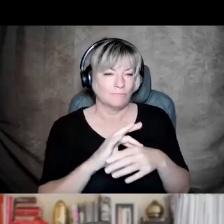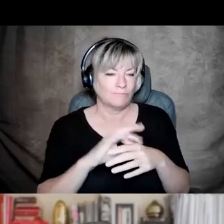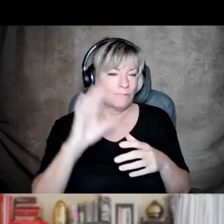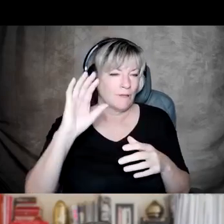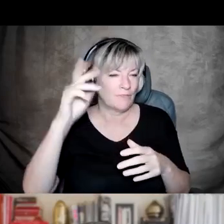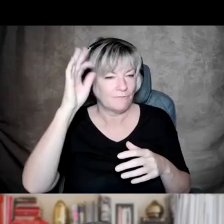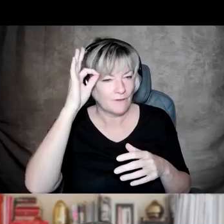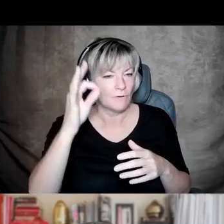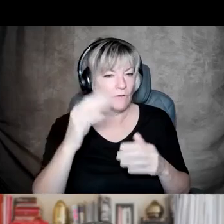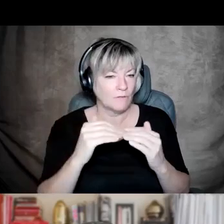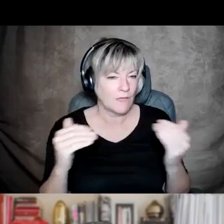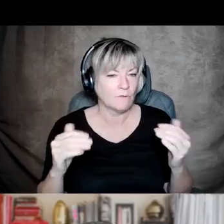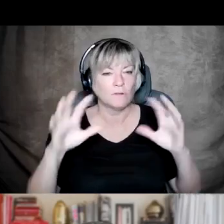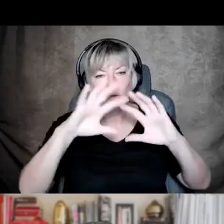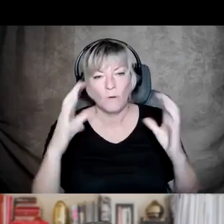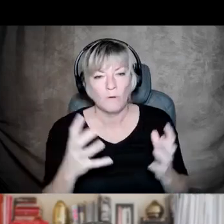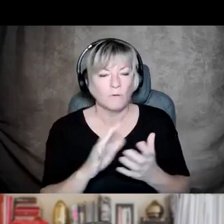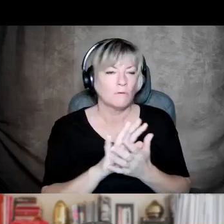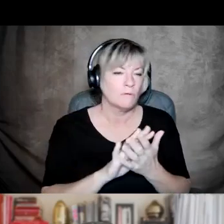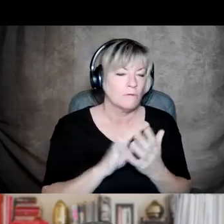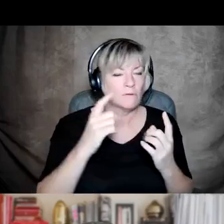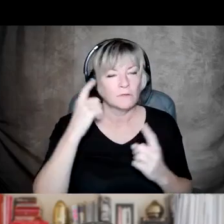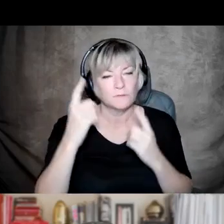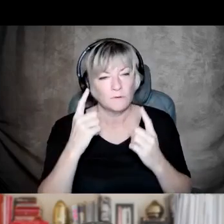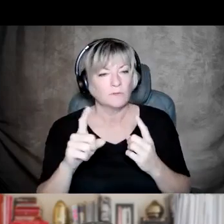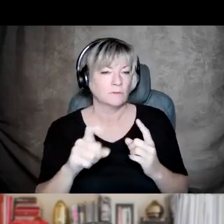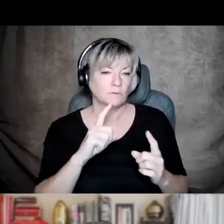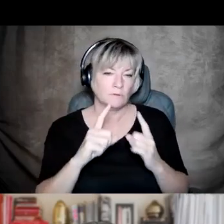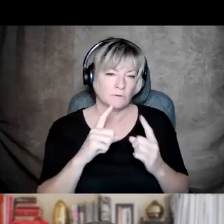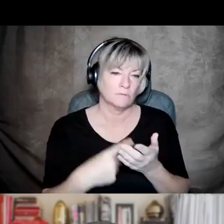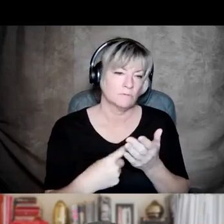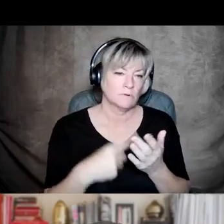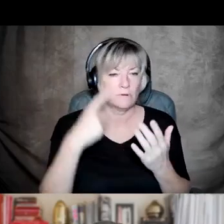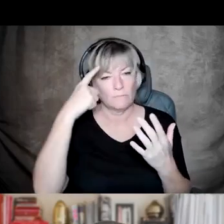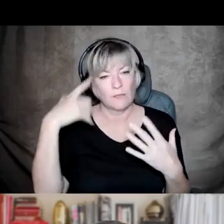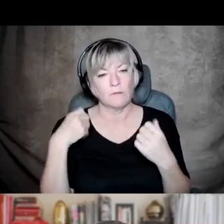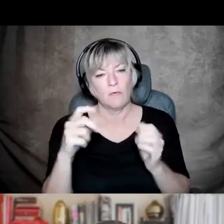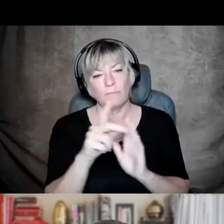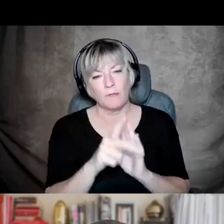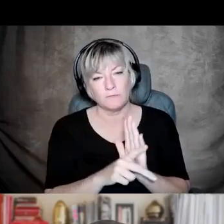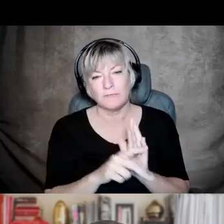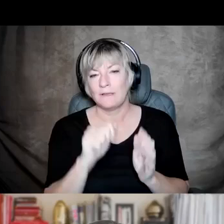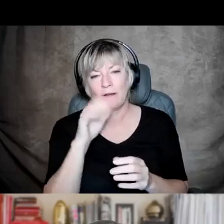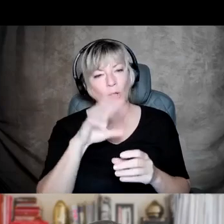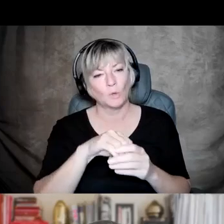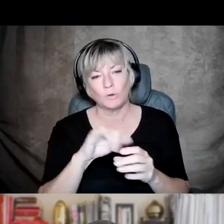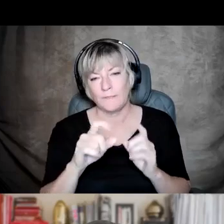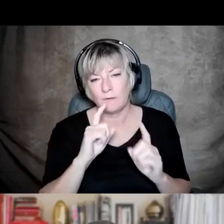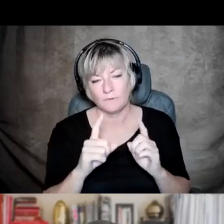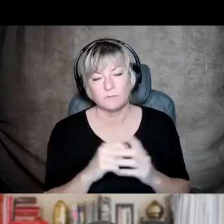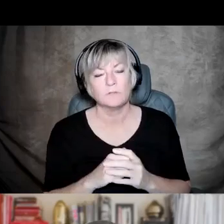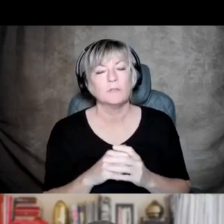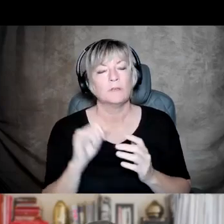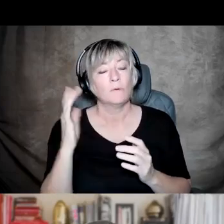or the holistic or nuanced considerations that you need to be talking about when you're talking about mental health policy aren't included in that conversation. And I think